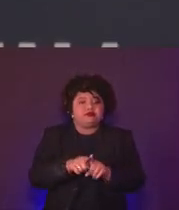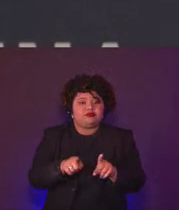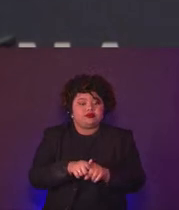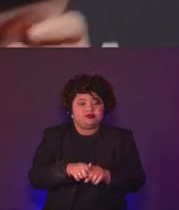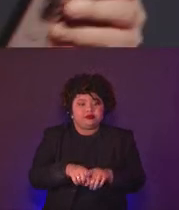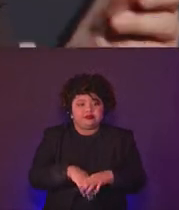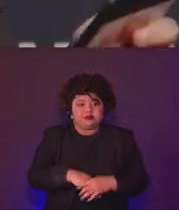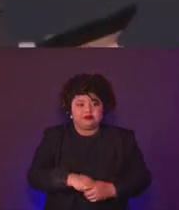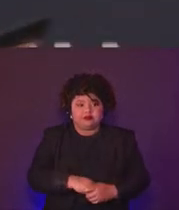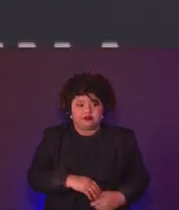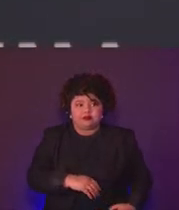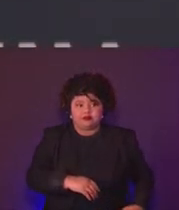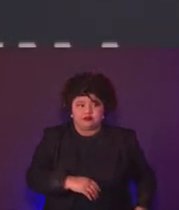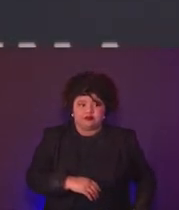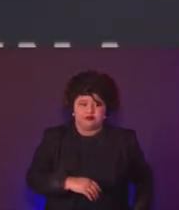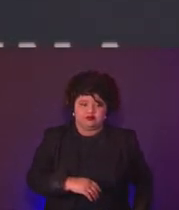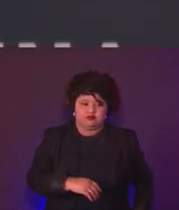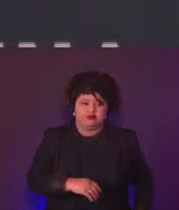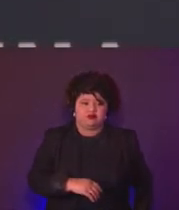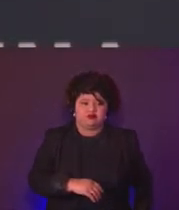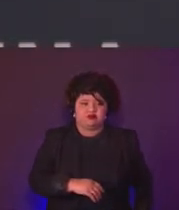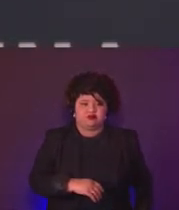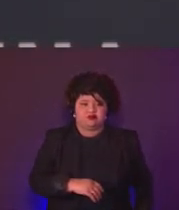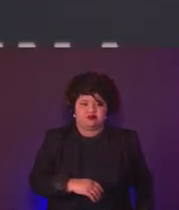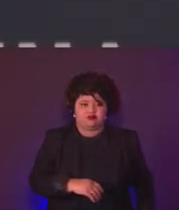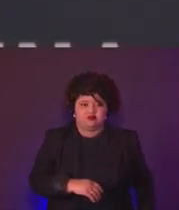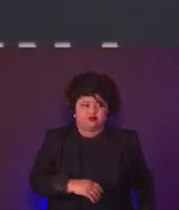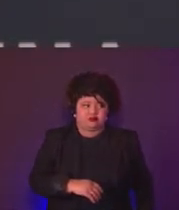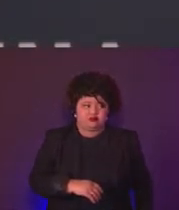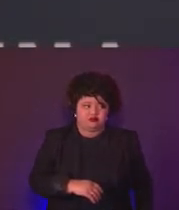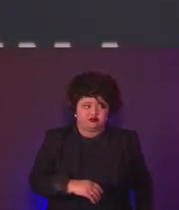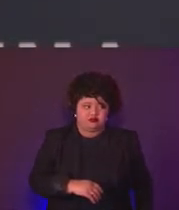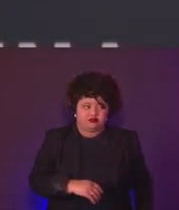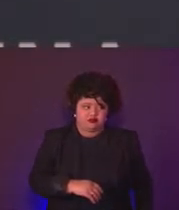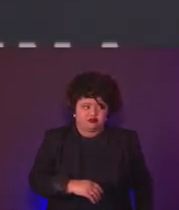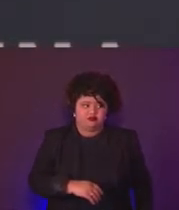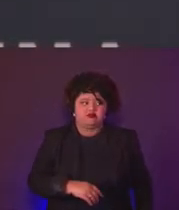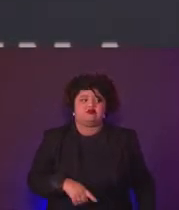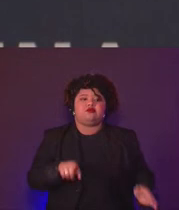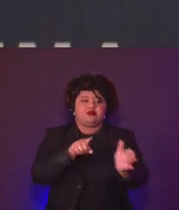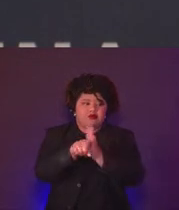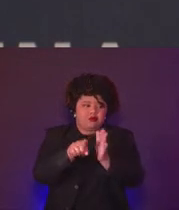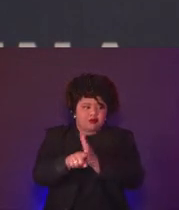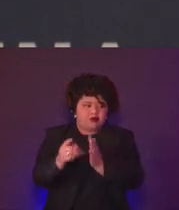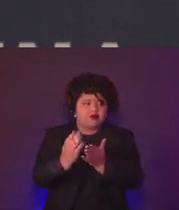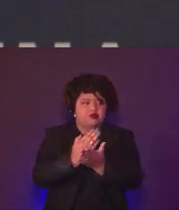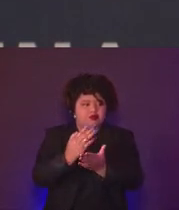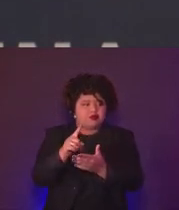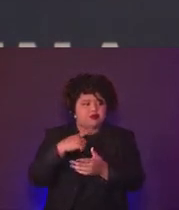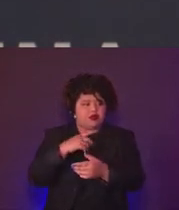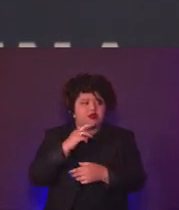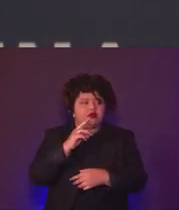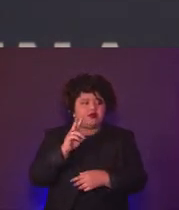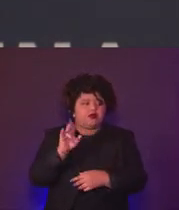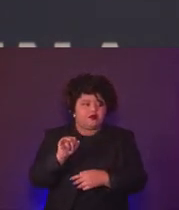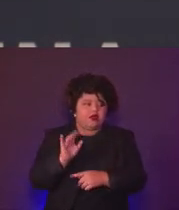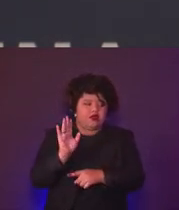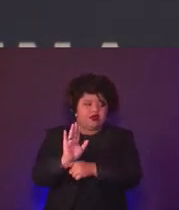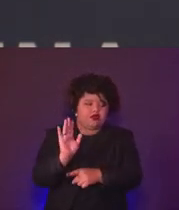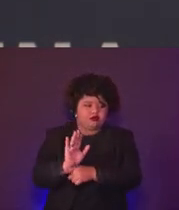write them and give them to the people at the staff. Because at the end we will answer